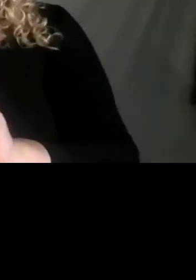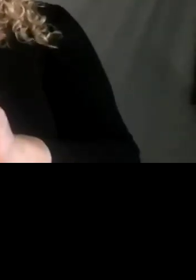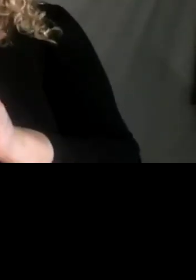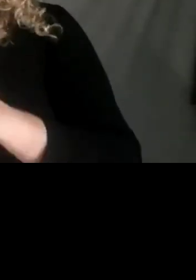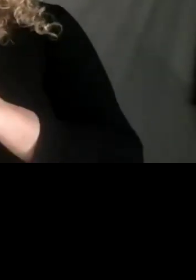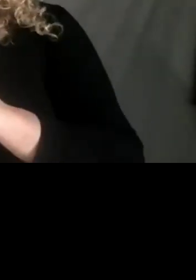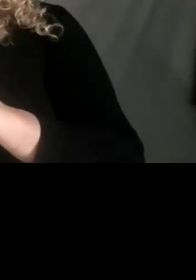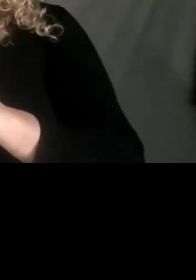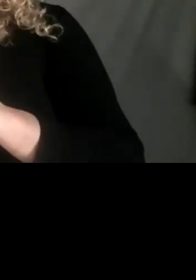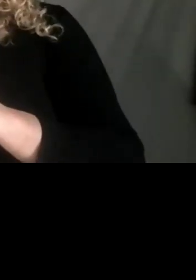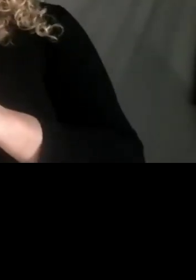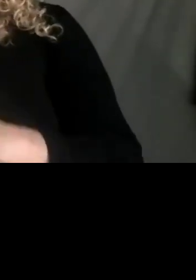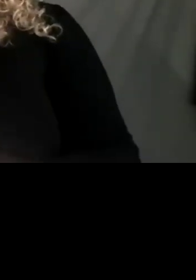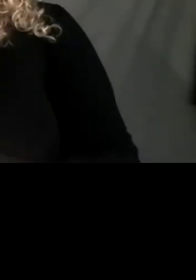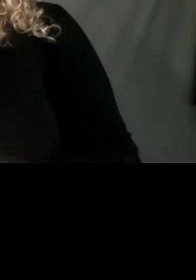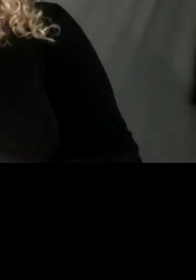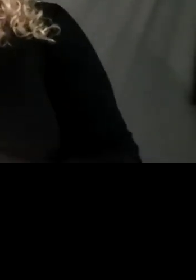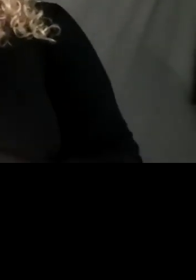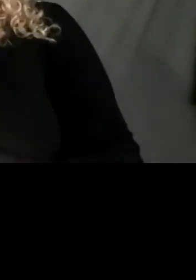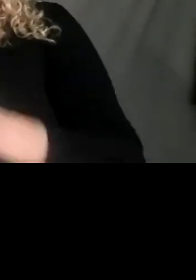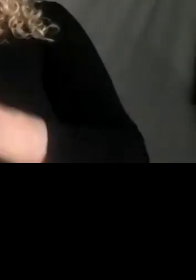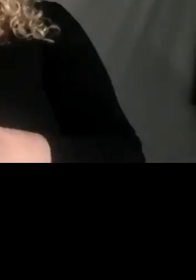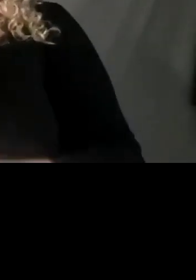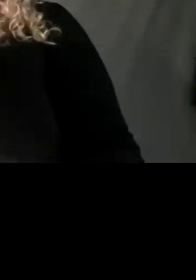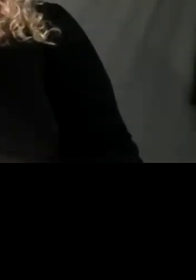of being a taxpayer, absolutely involve